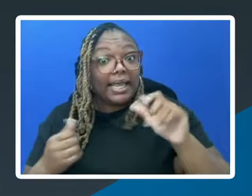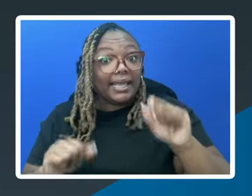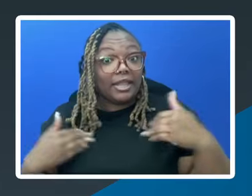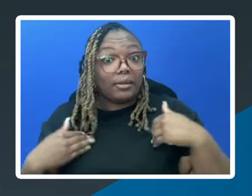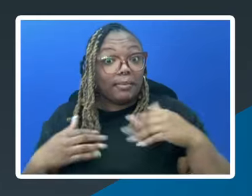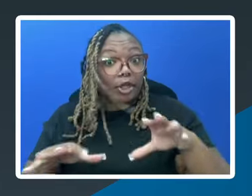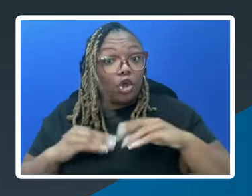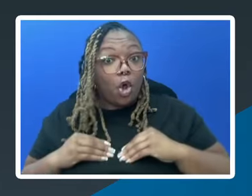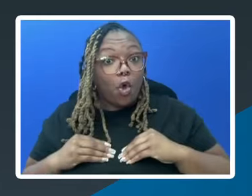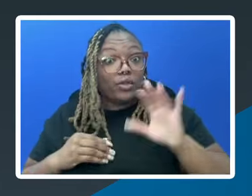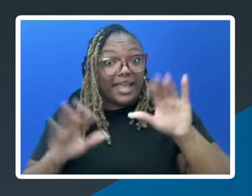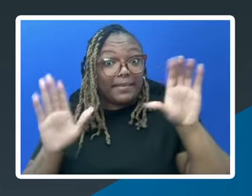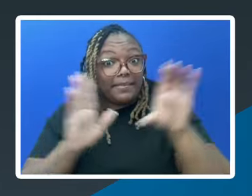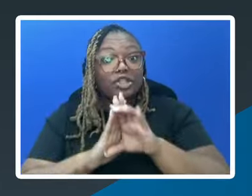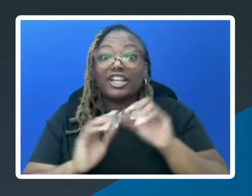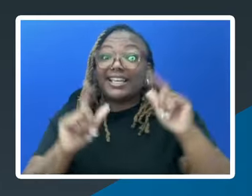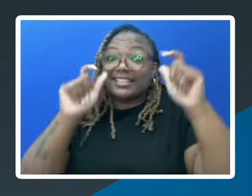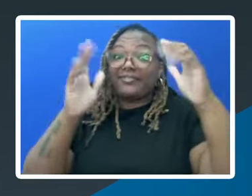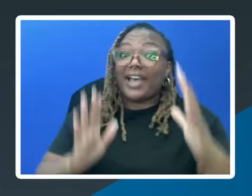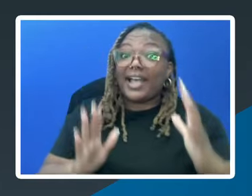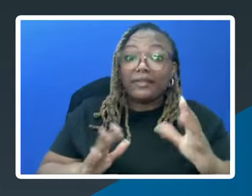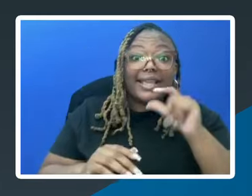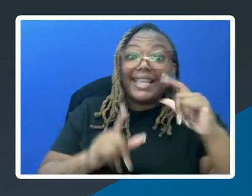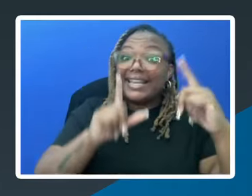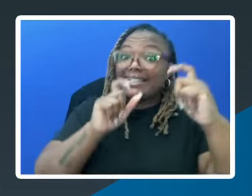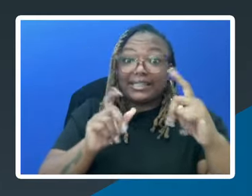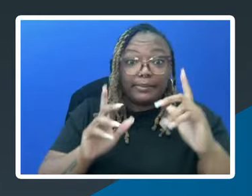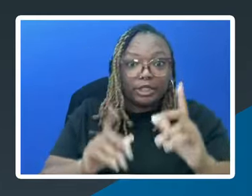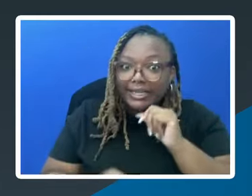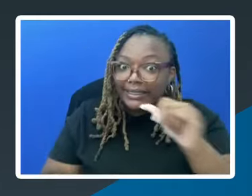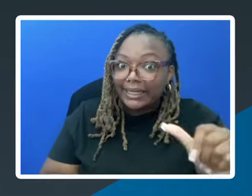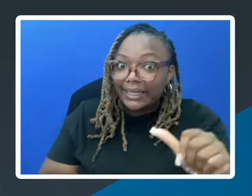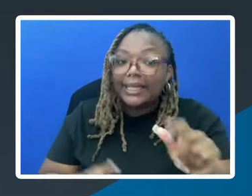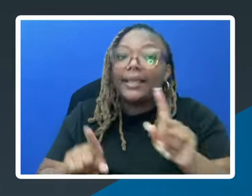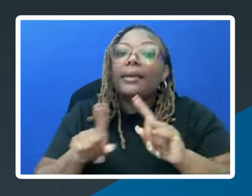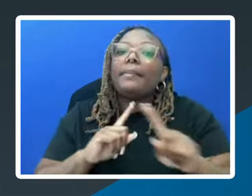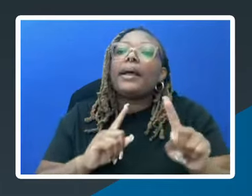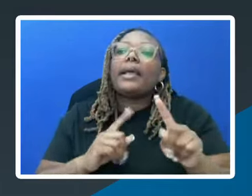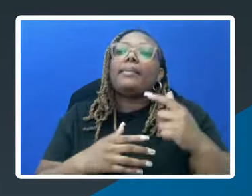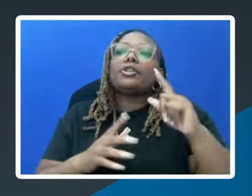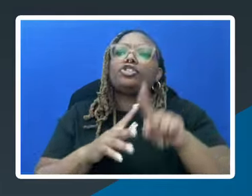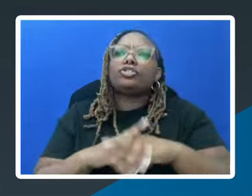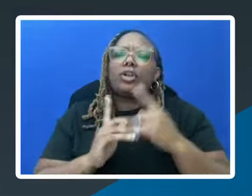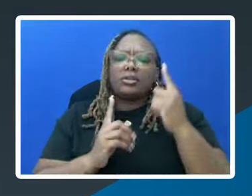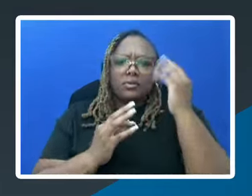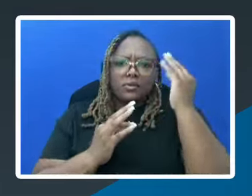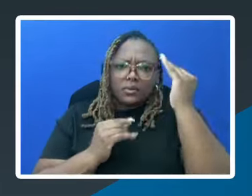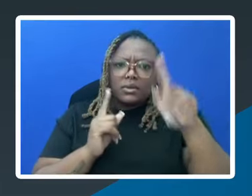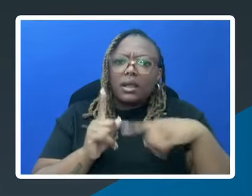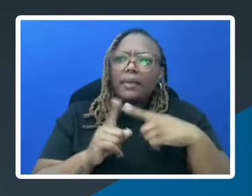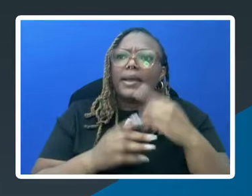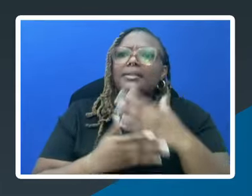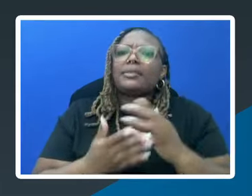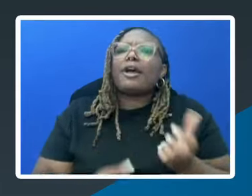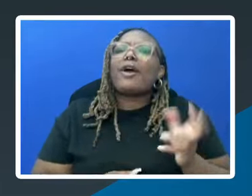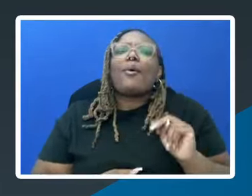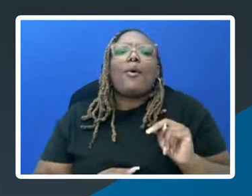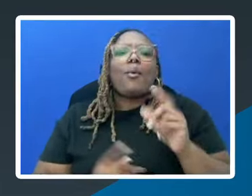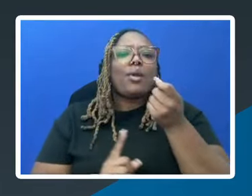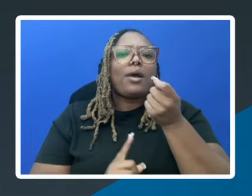it the photographer's? He didn't take the picture, right? And so it makes us start to question some of our own understandings of